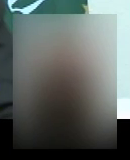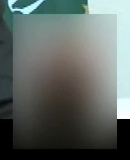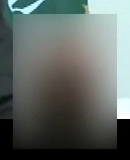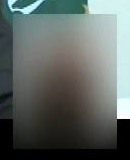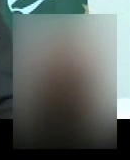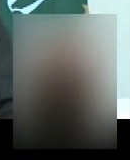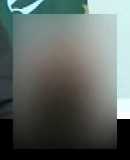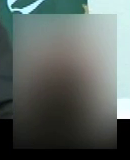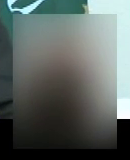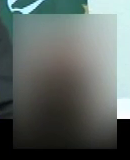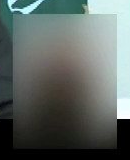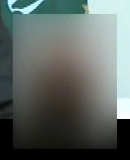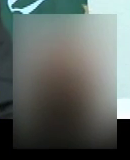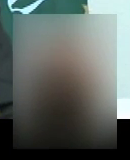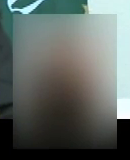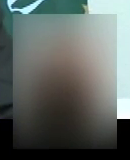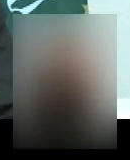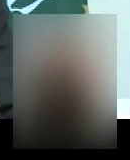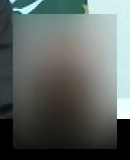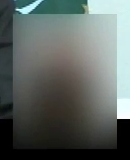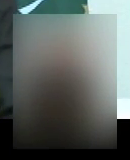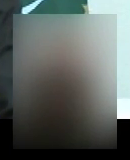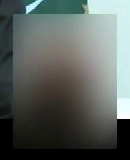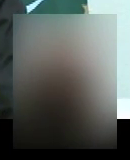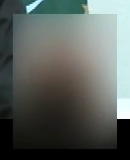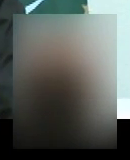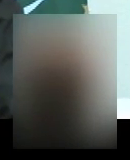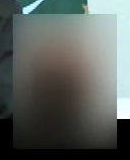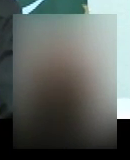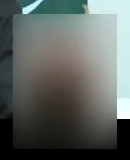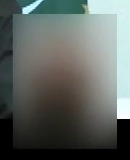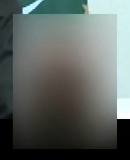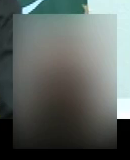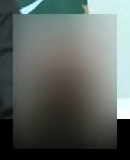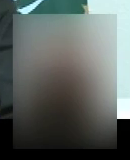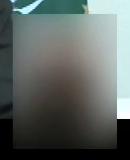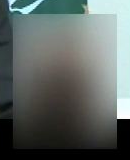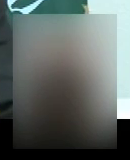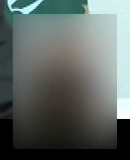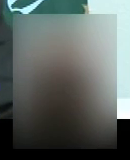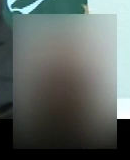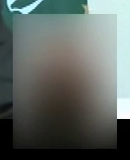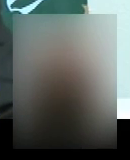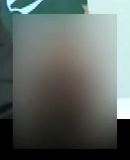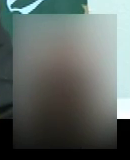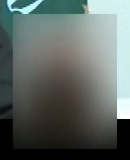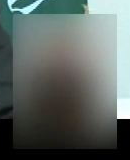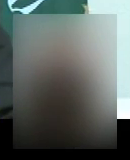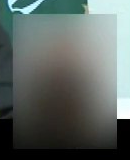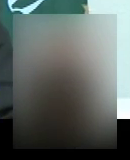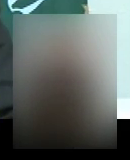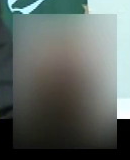constitution, urban land reform and resettlement criteria, the veterinary